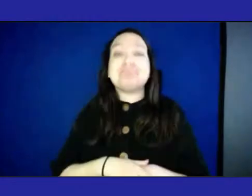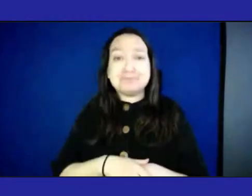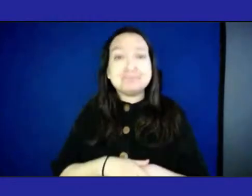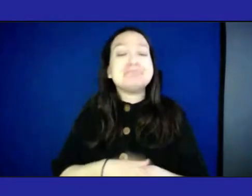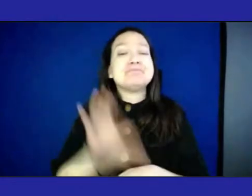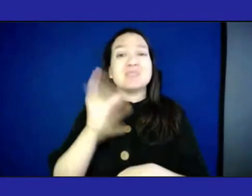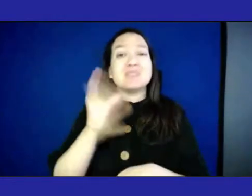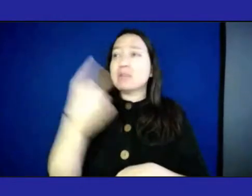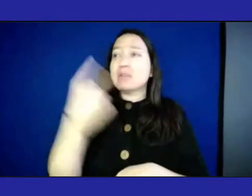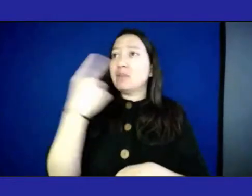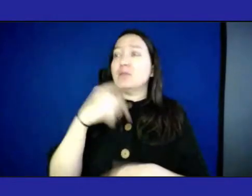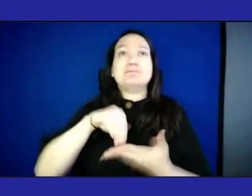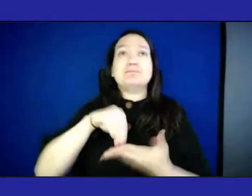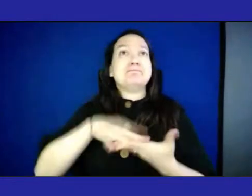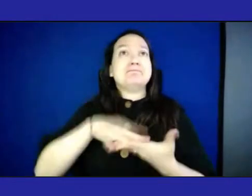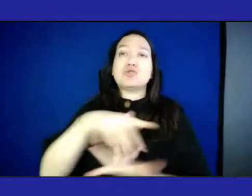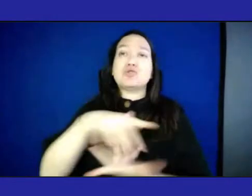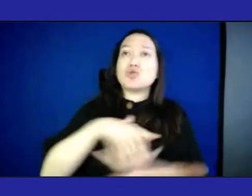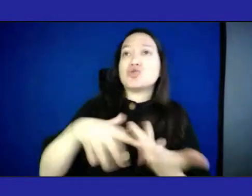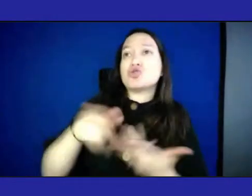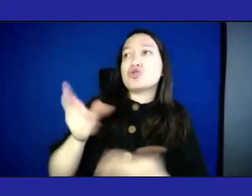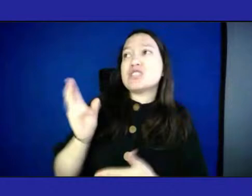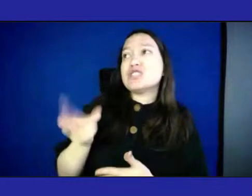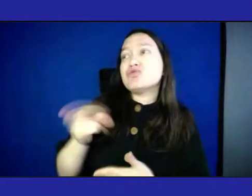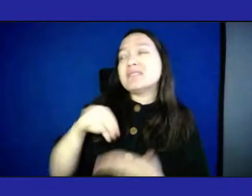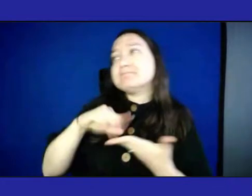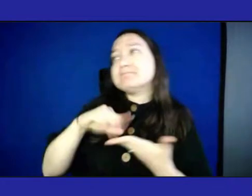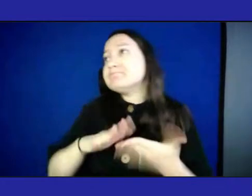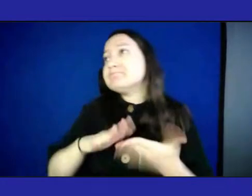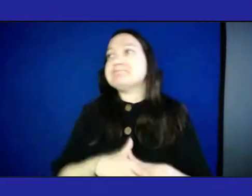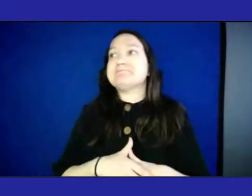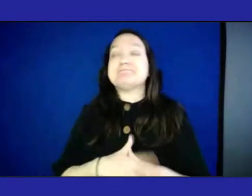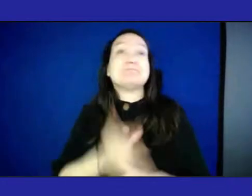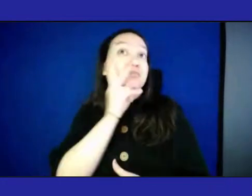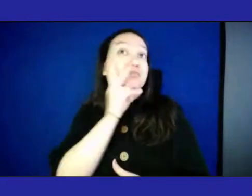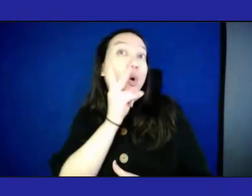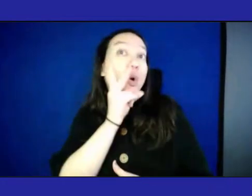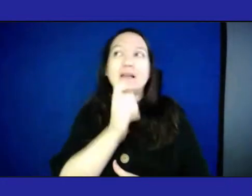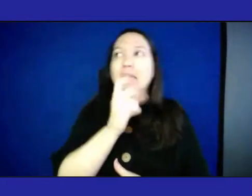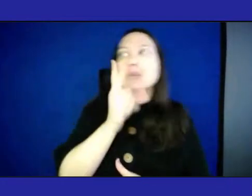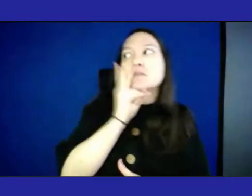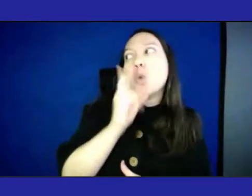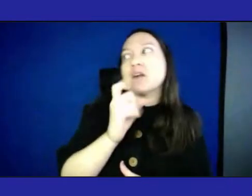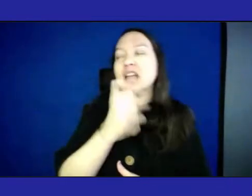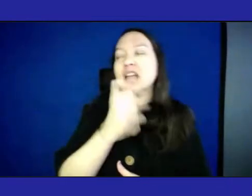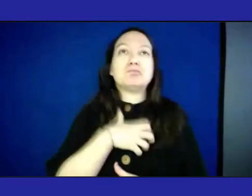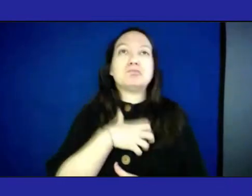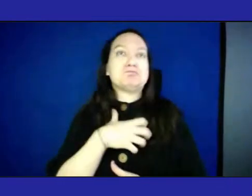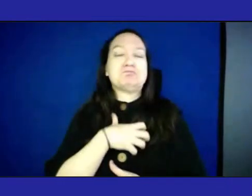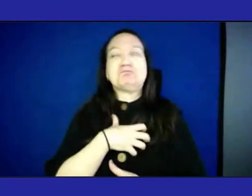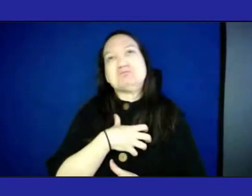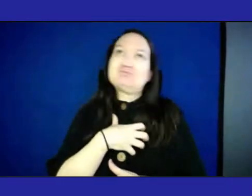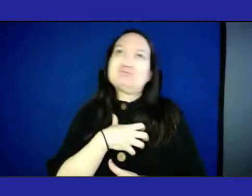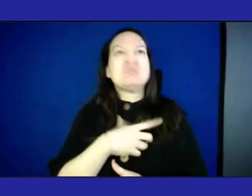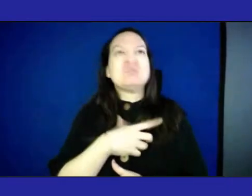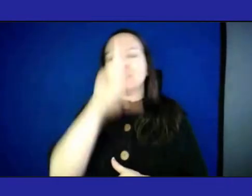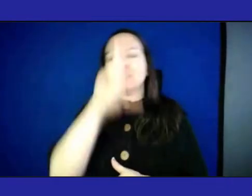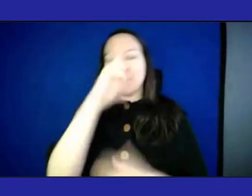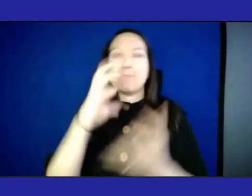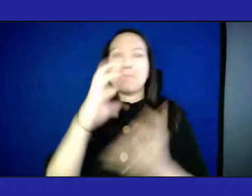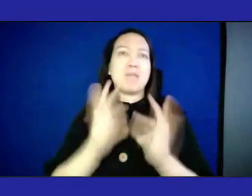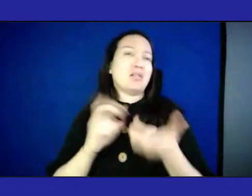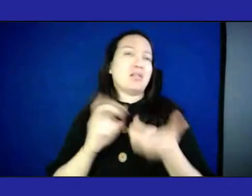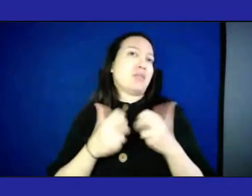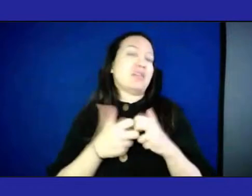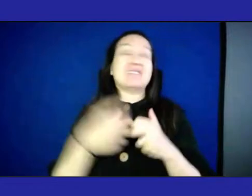your social history or whatever, and smoked, not smoked, if somebody's not complaining, I think that's the problem. As you said, by the time